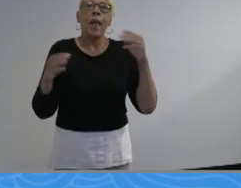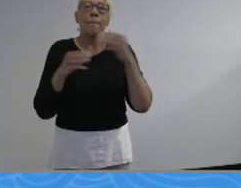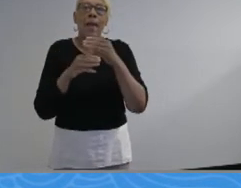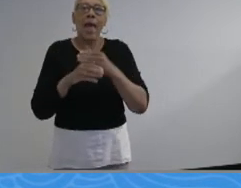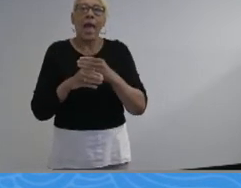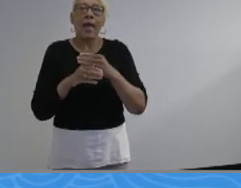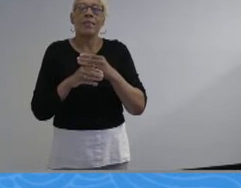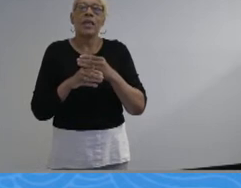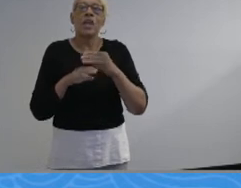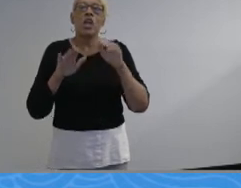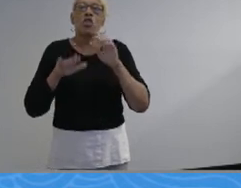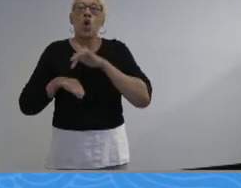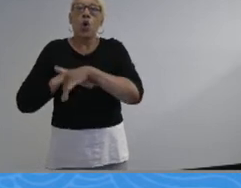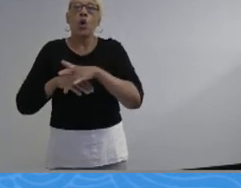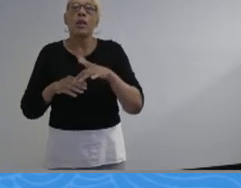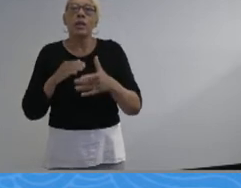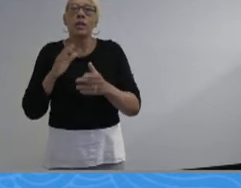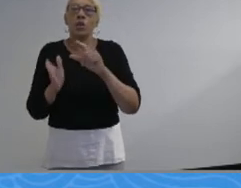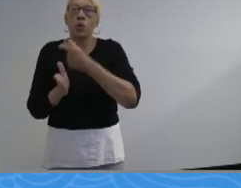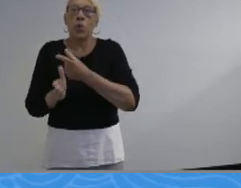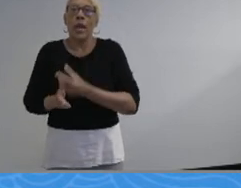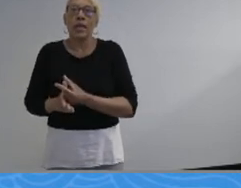grades. Next slide.